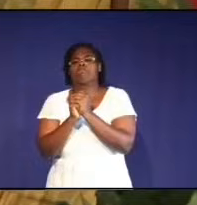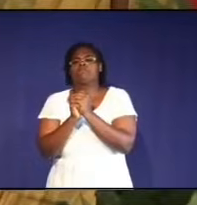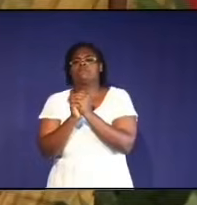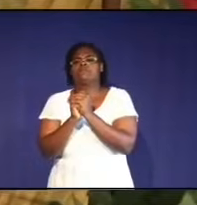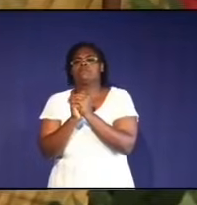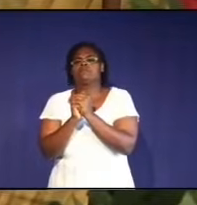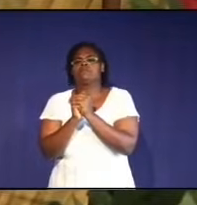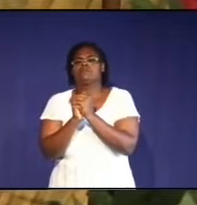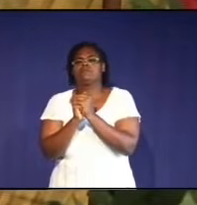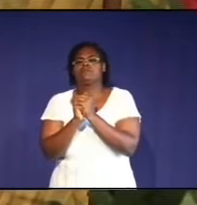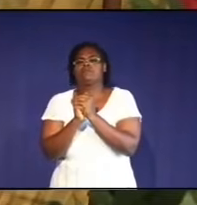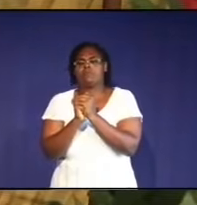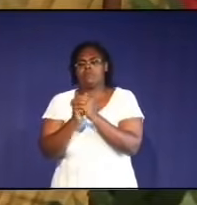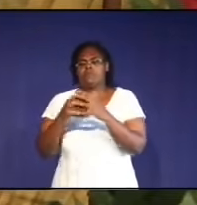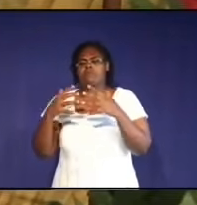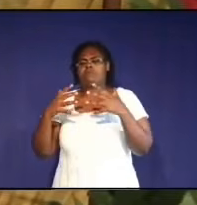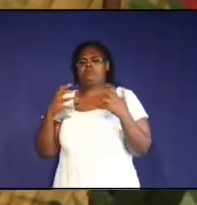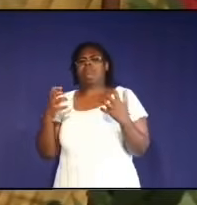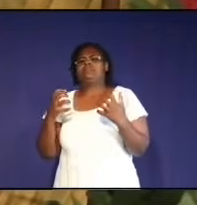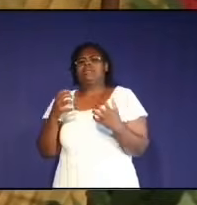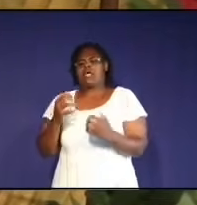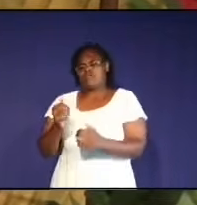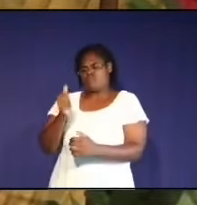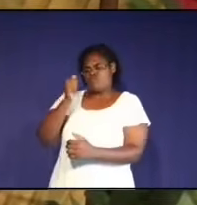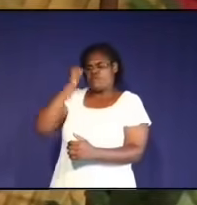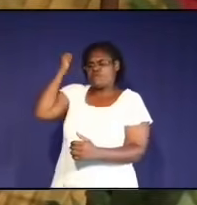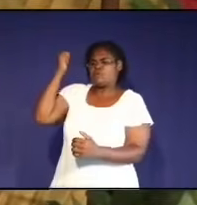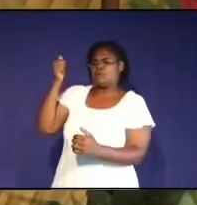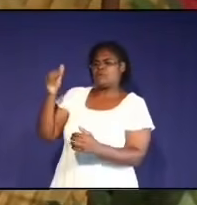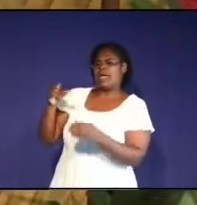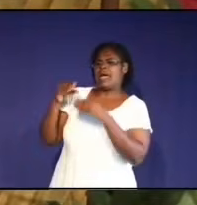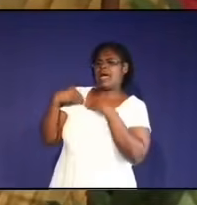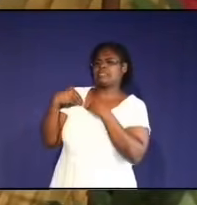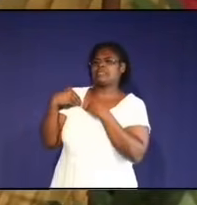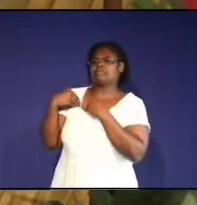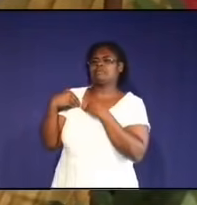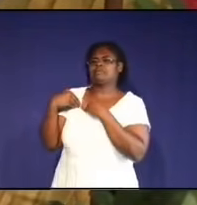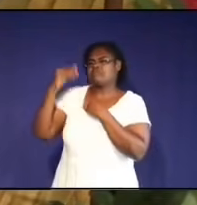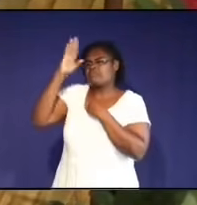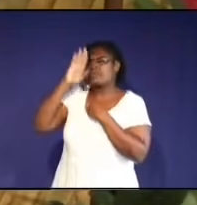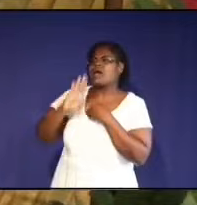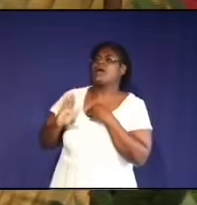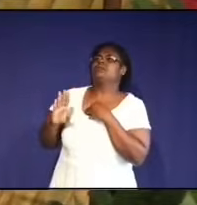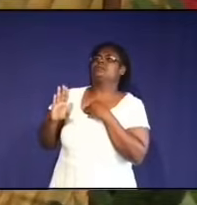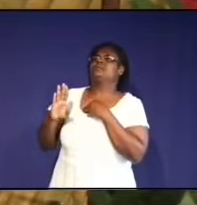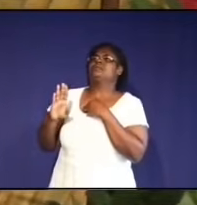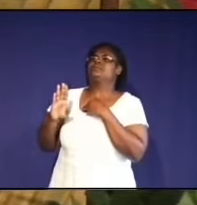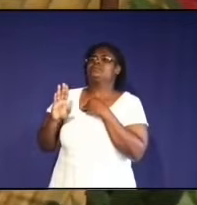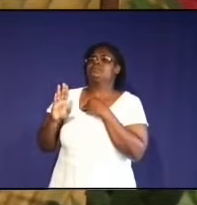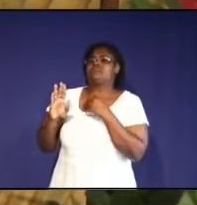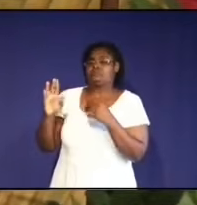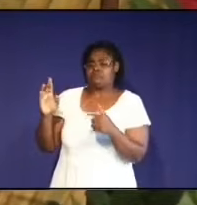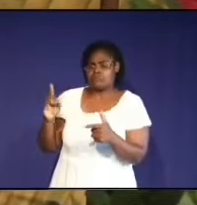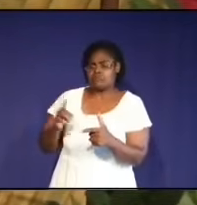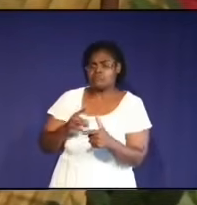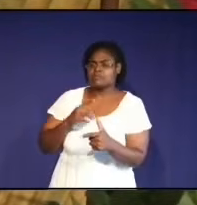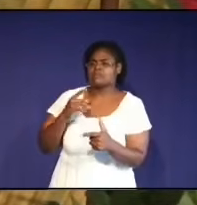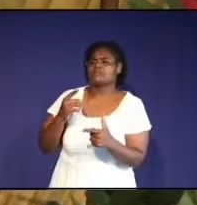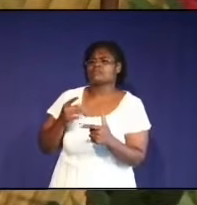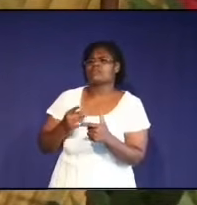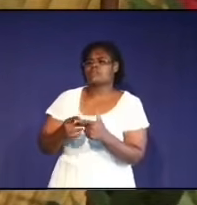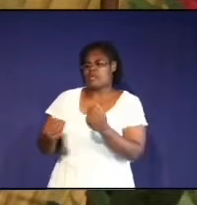rejecting the commandments of God and accepting the dictates of an apostate system supported